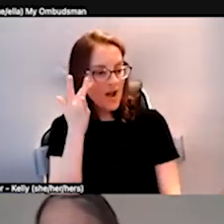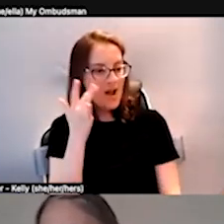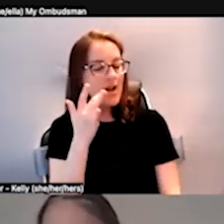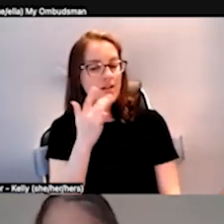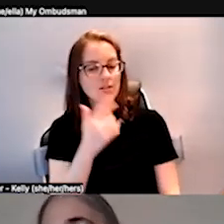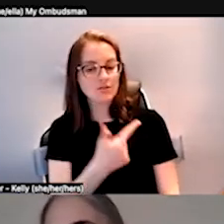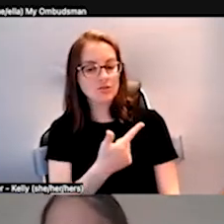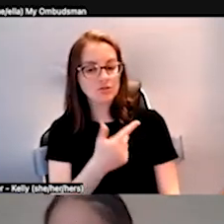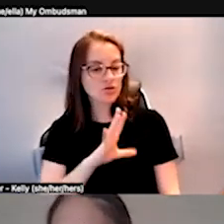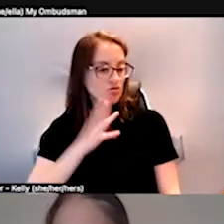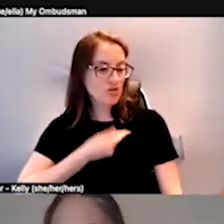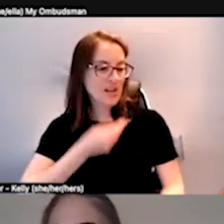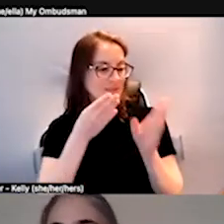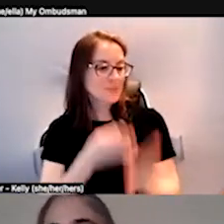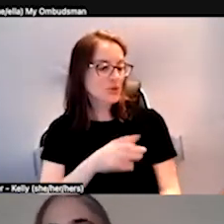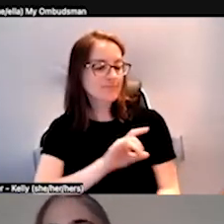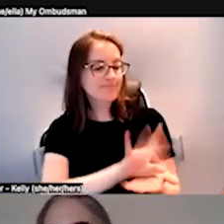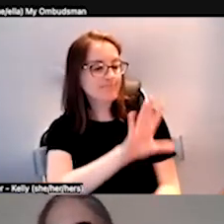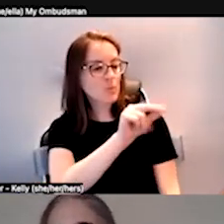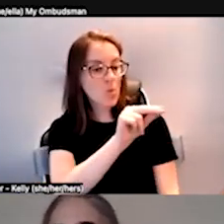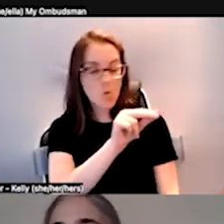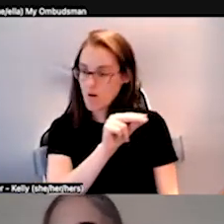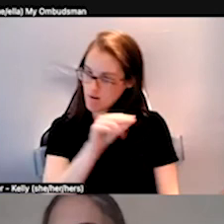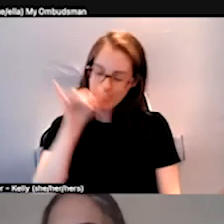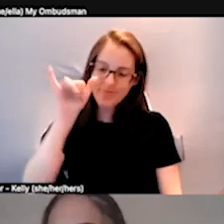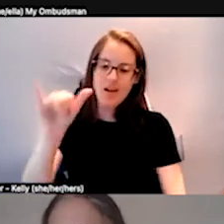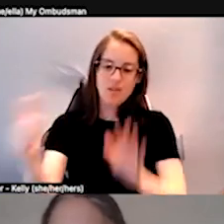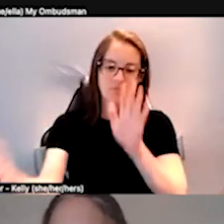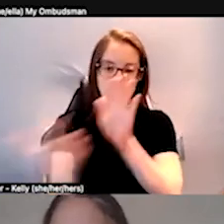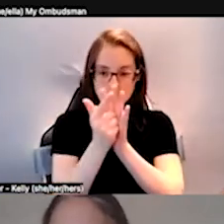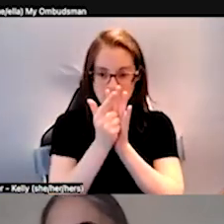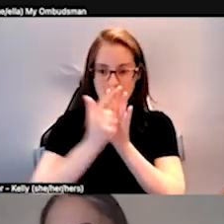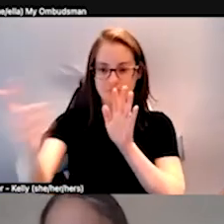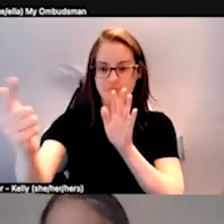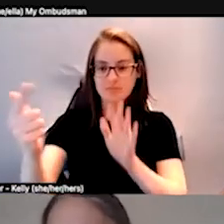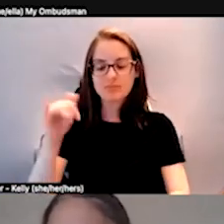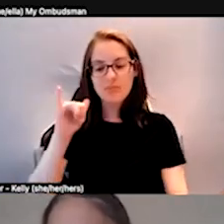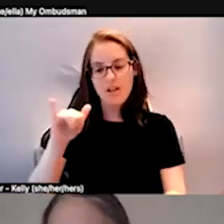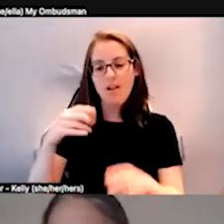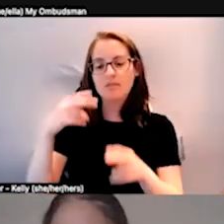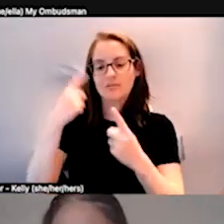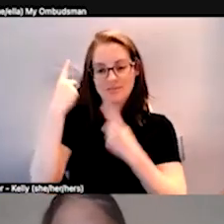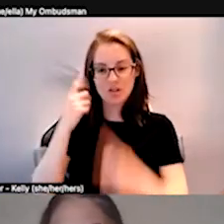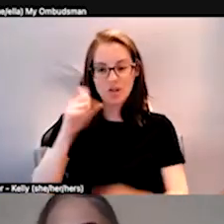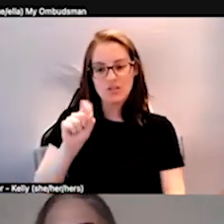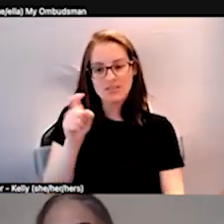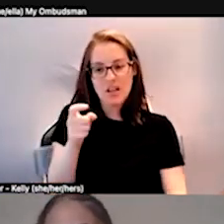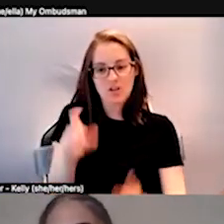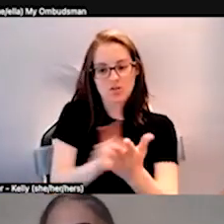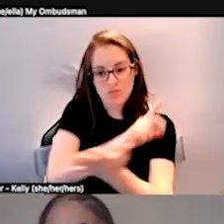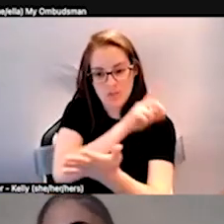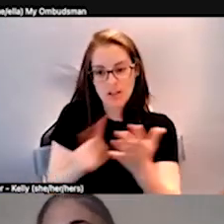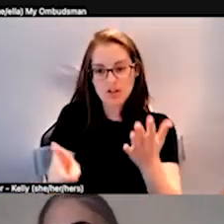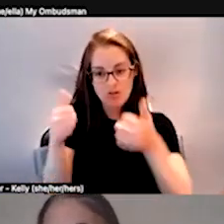you are a trans individual, for example, is prohibited sex discrimination under Massachusetts law. So this